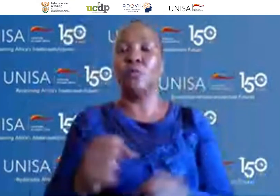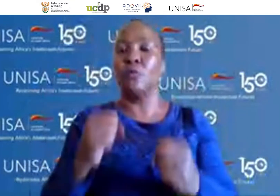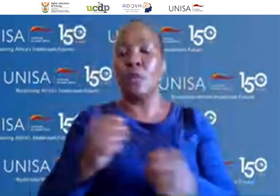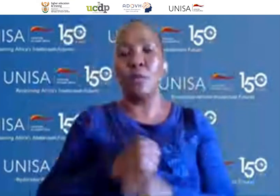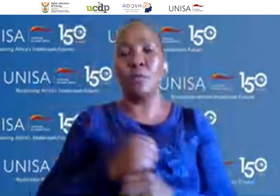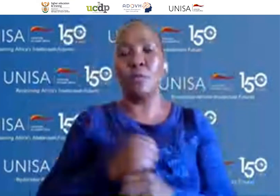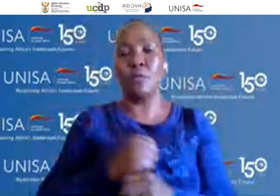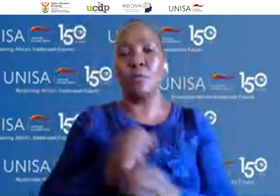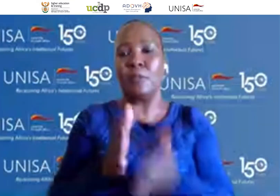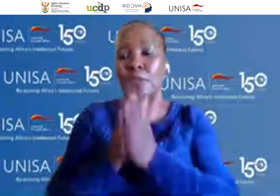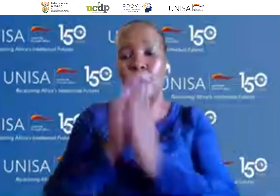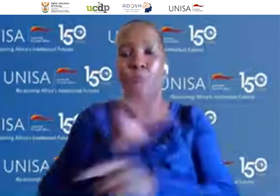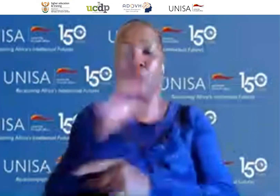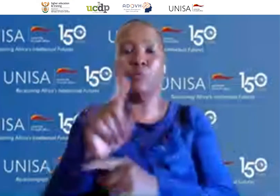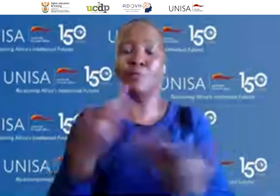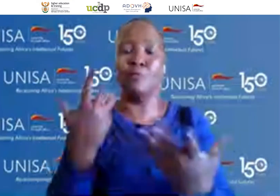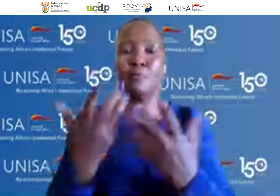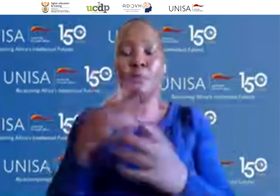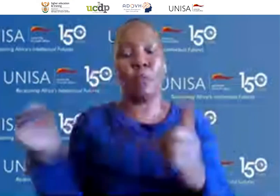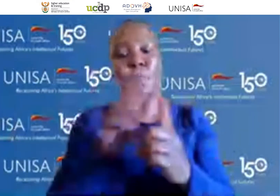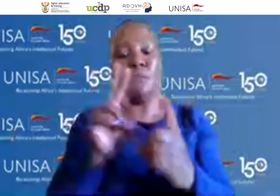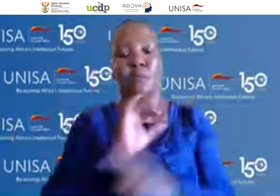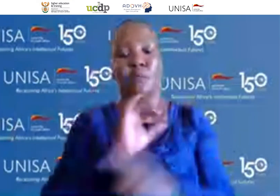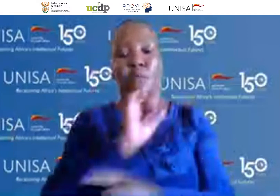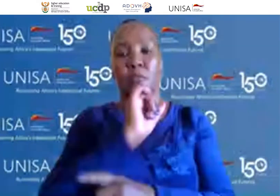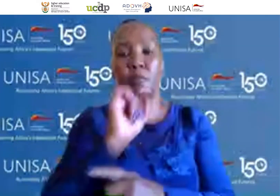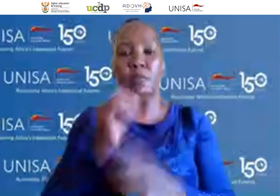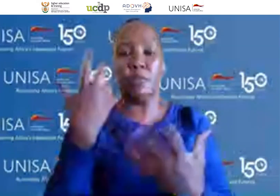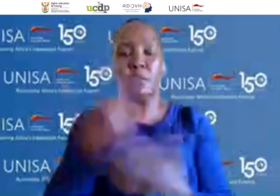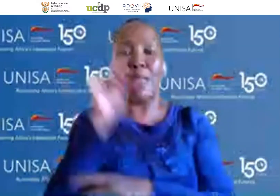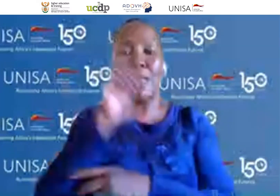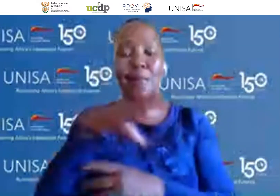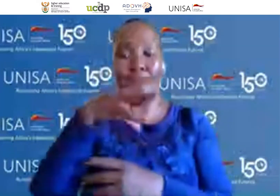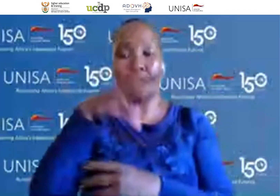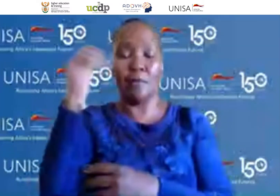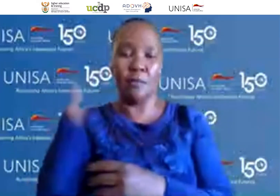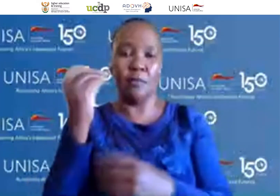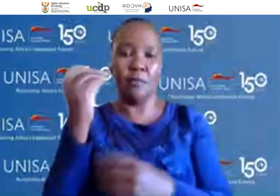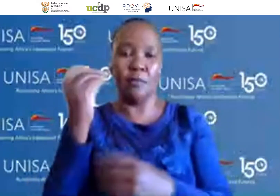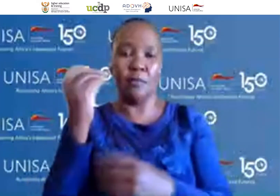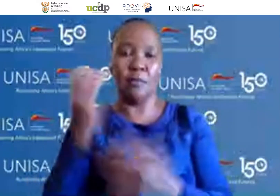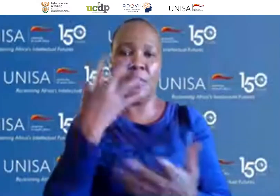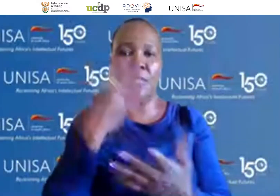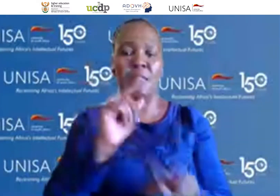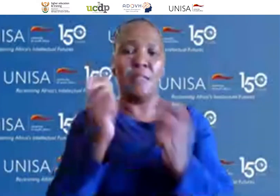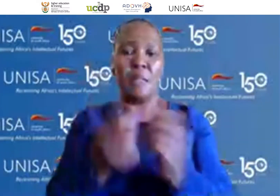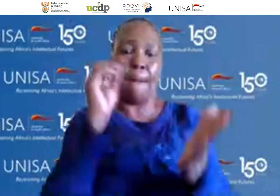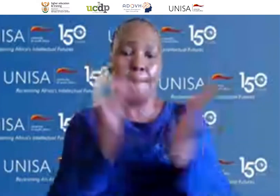to, look at your load shedding schedules and make